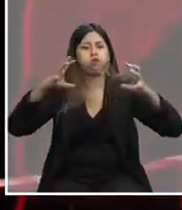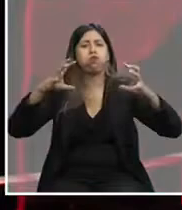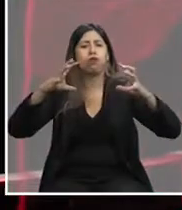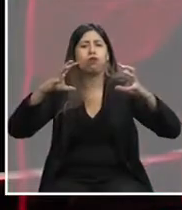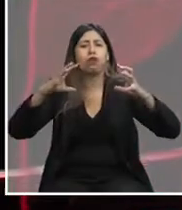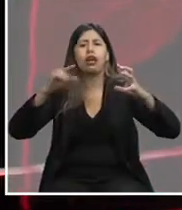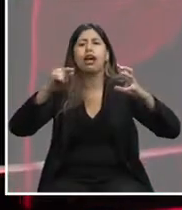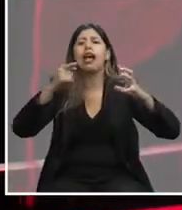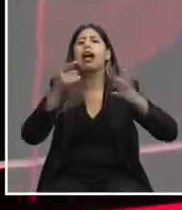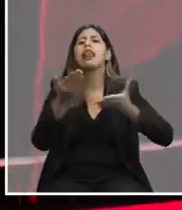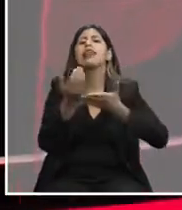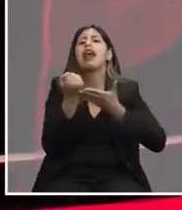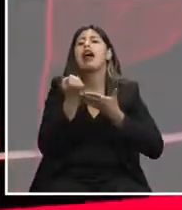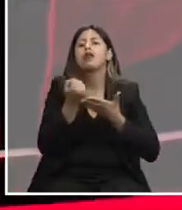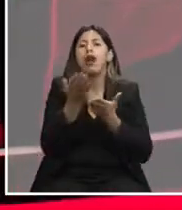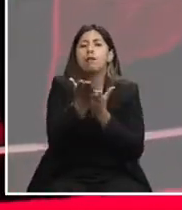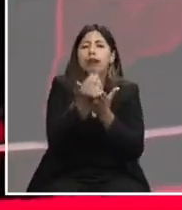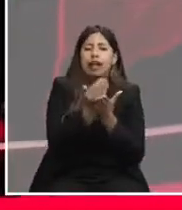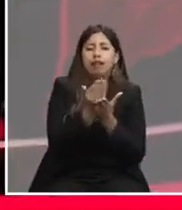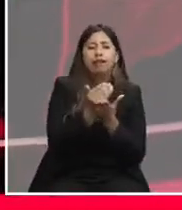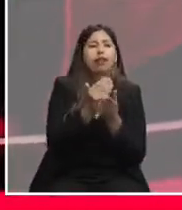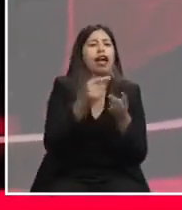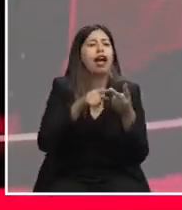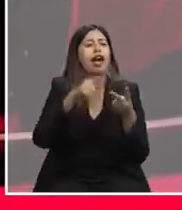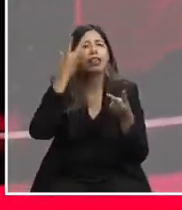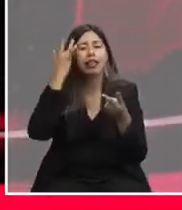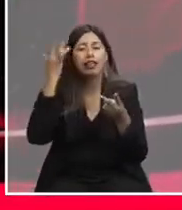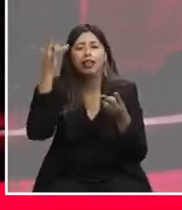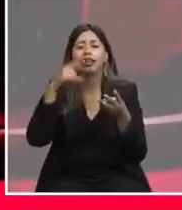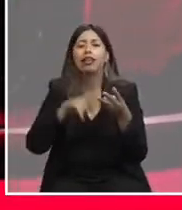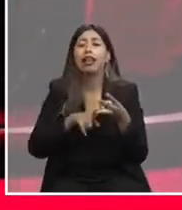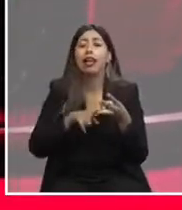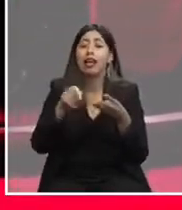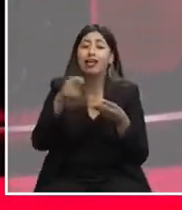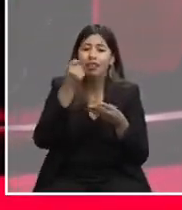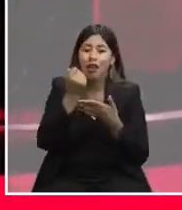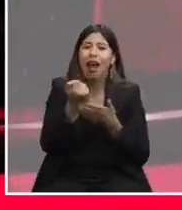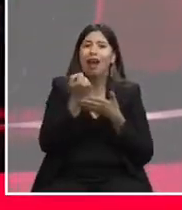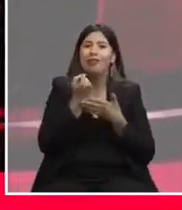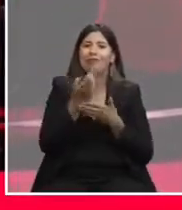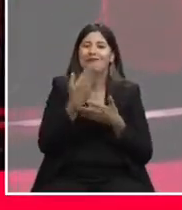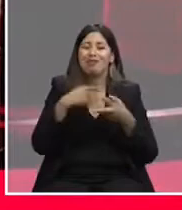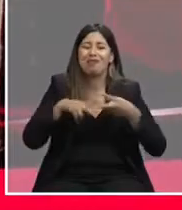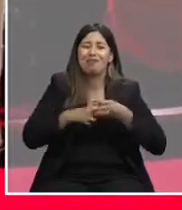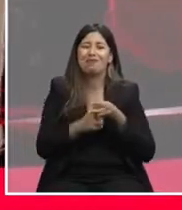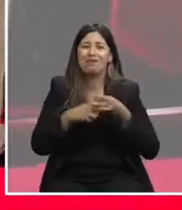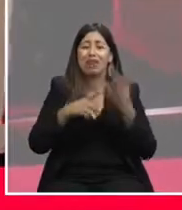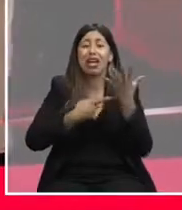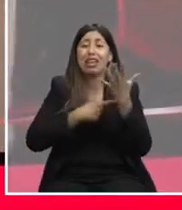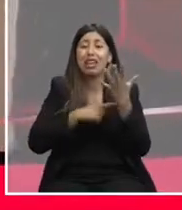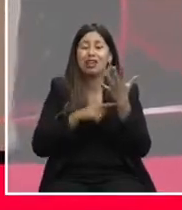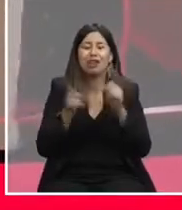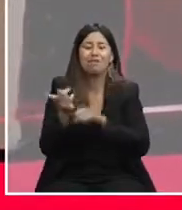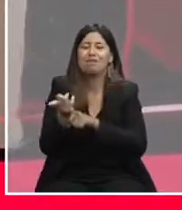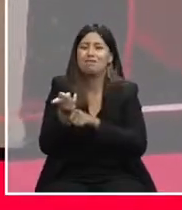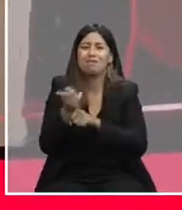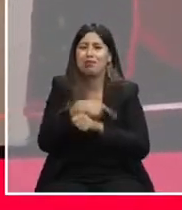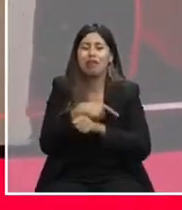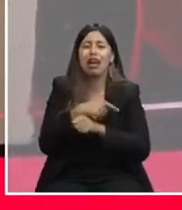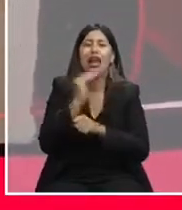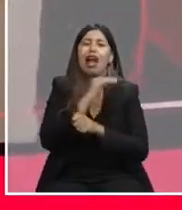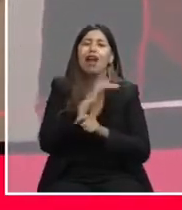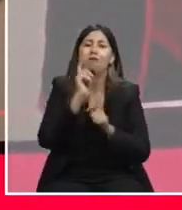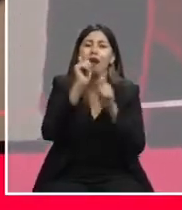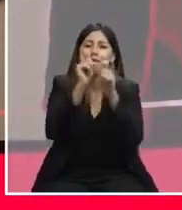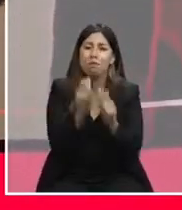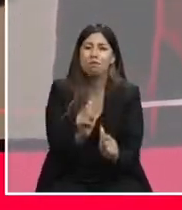progressively invented more and more sophisticated tools and technologies. And these inventions have allowed the five great